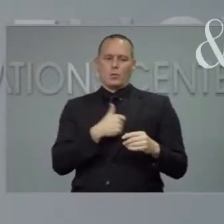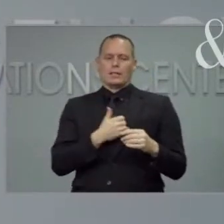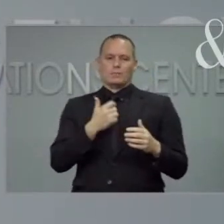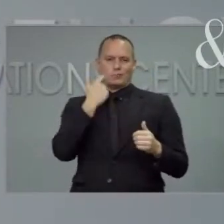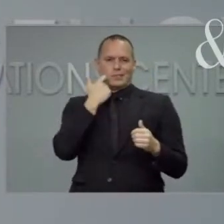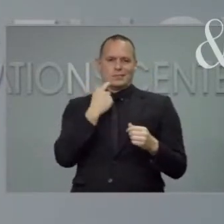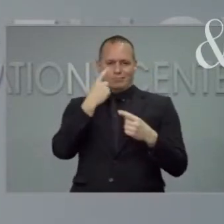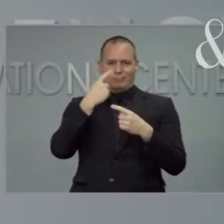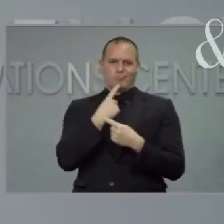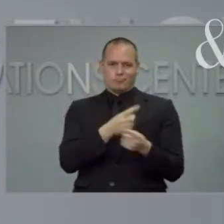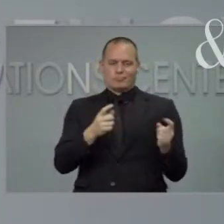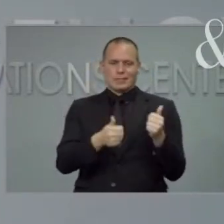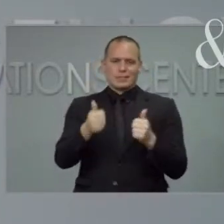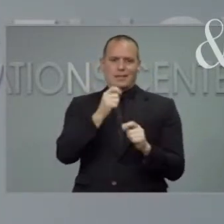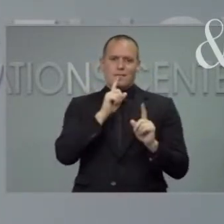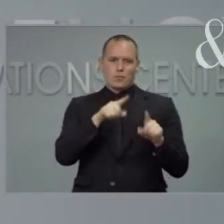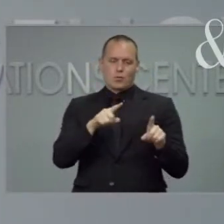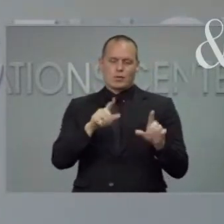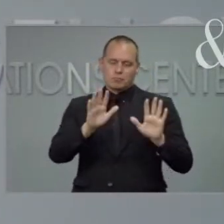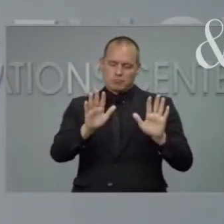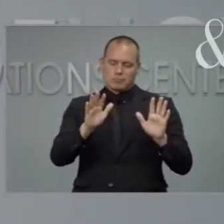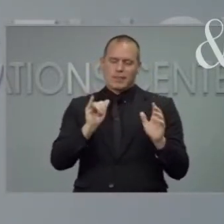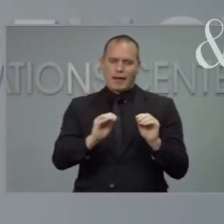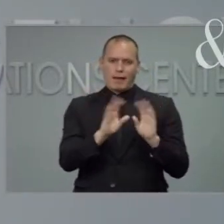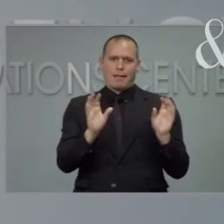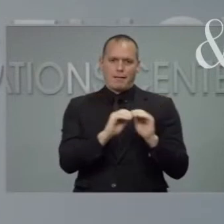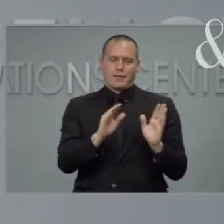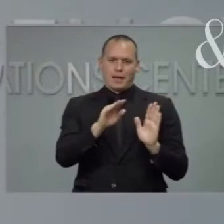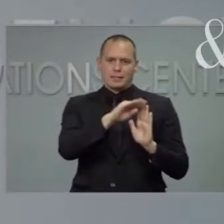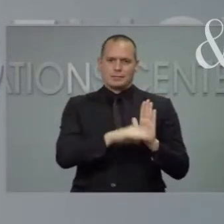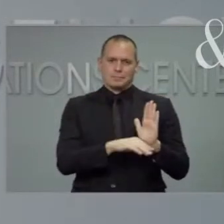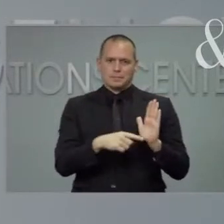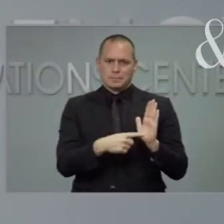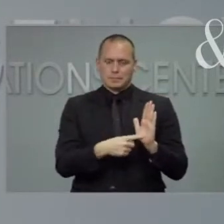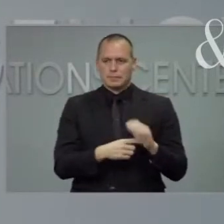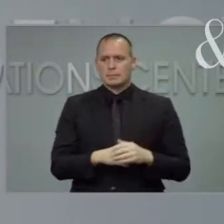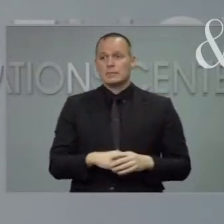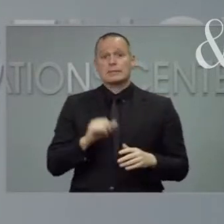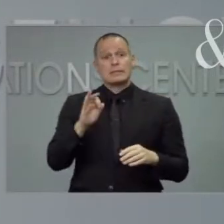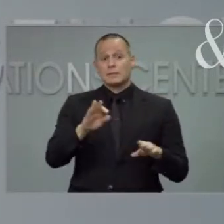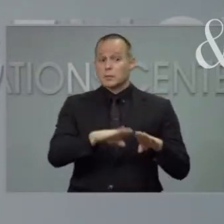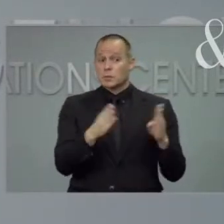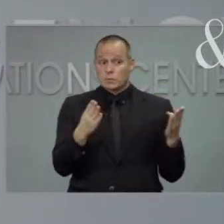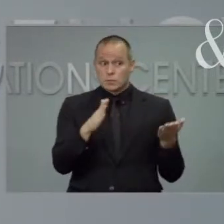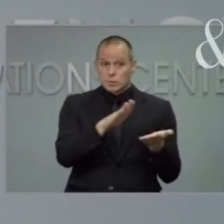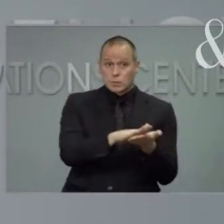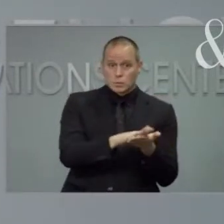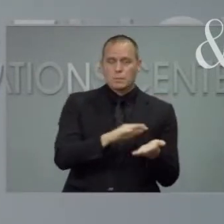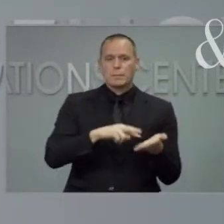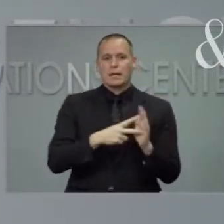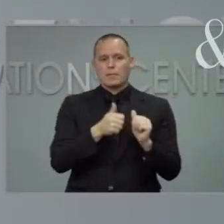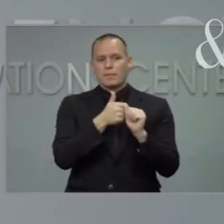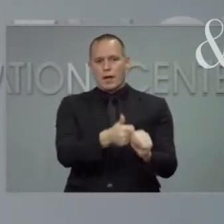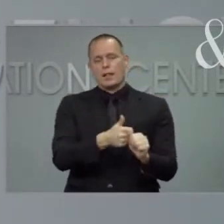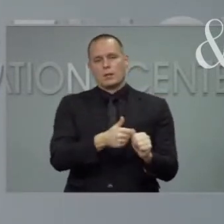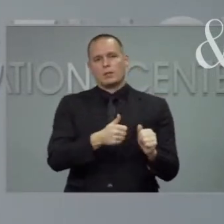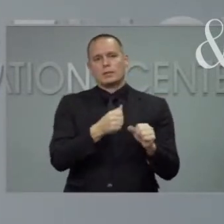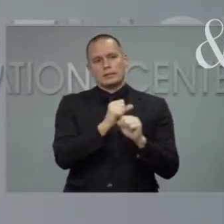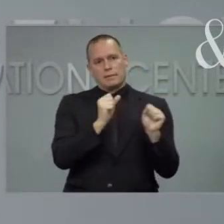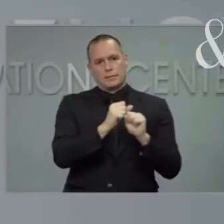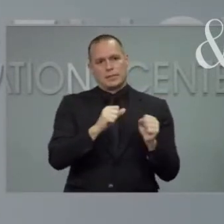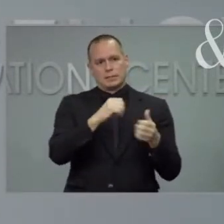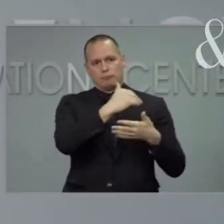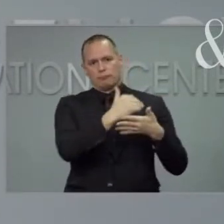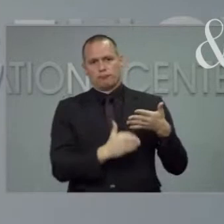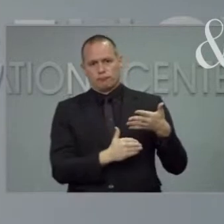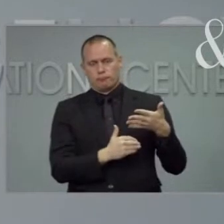been saying, we want kids to be in school. If you're following those safety protocols, it is safe to do so. We know there are so many benefits to being in person, and we look forward